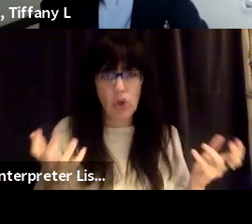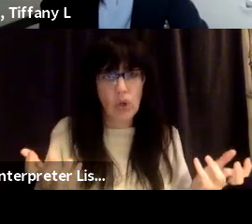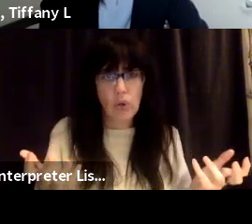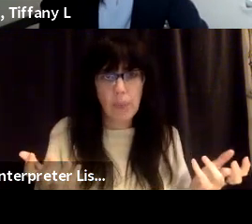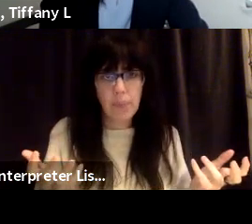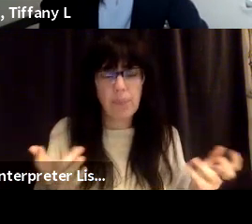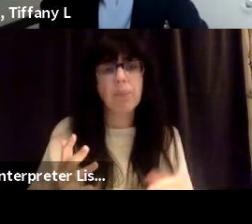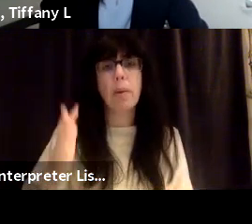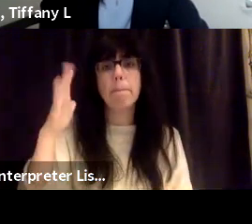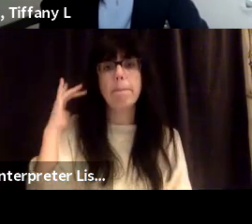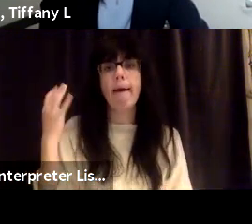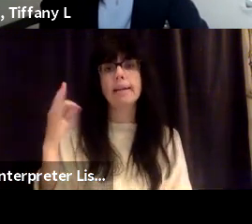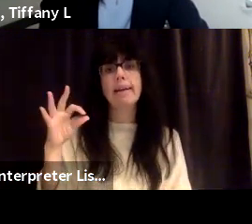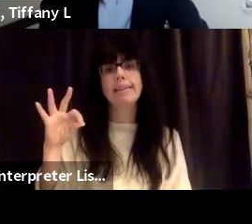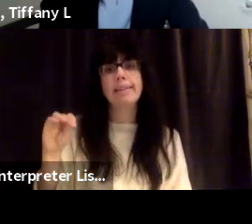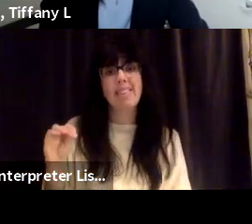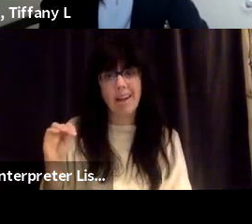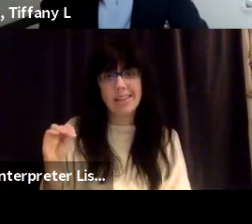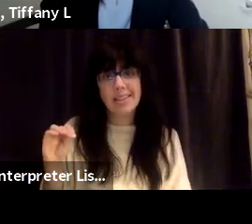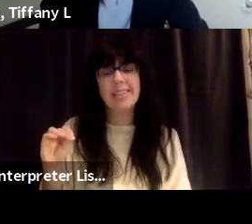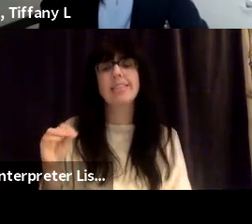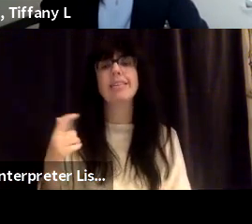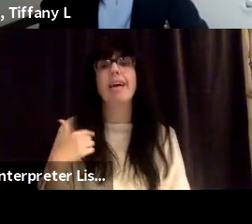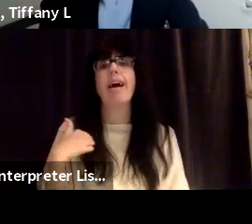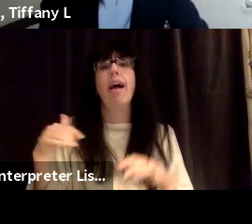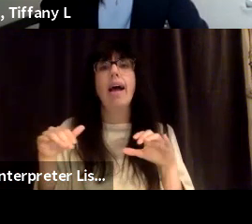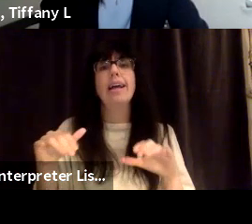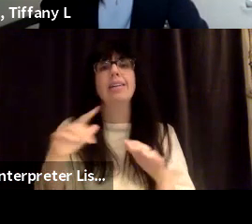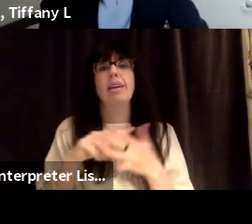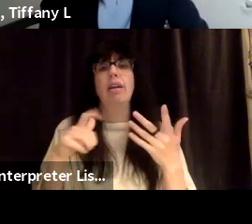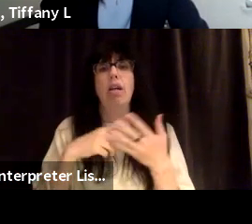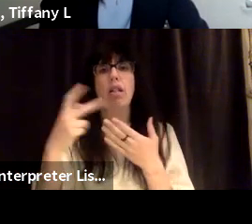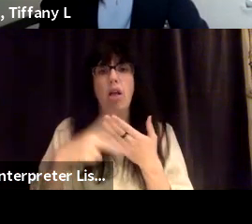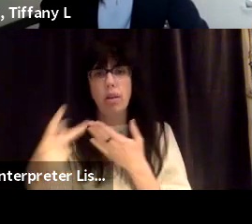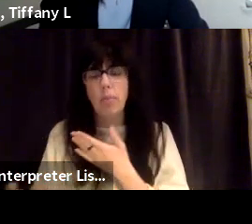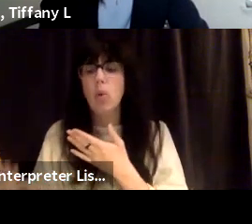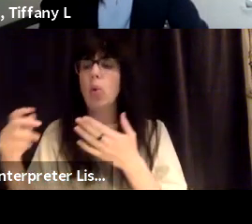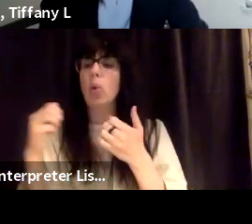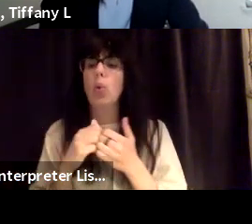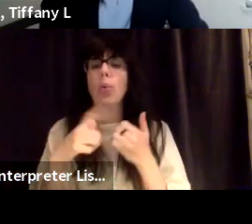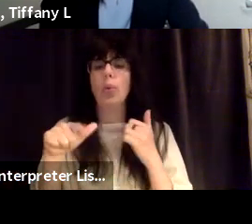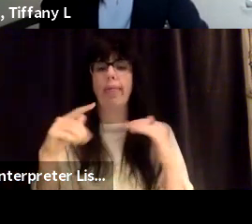in the 1990s, I actually did a lot of these programs that people are talking about today in terms of restorative justice,